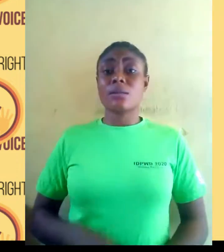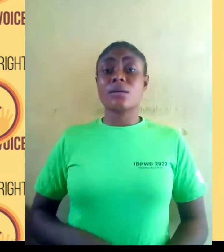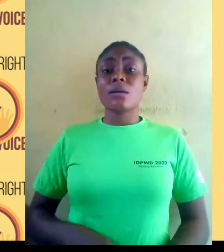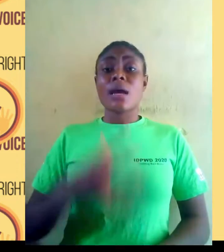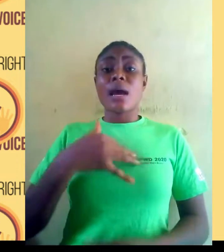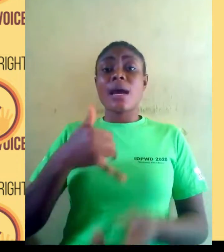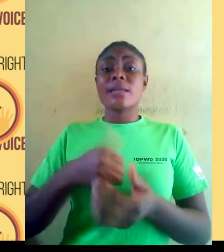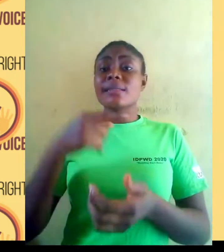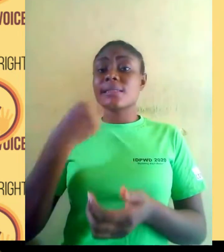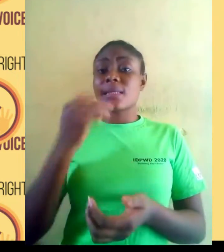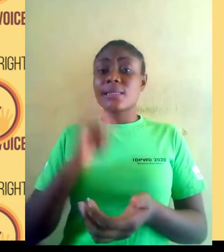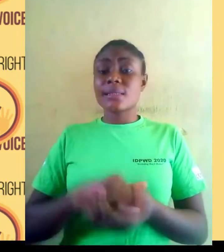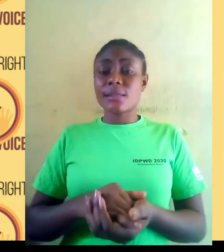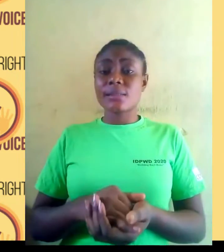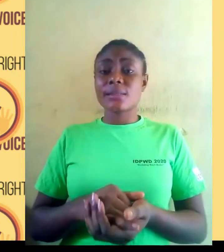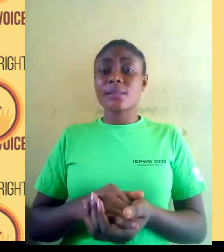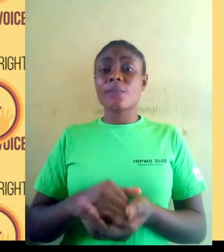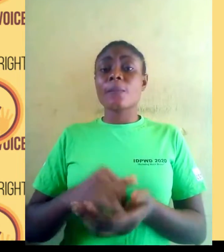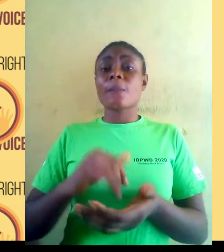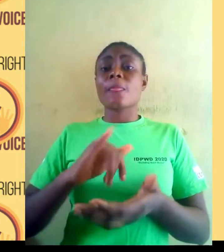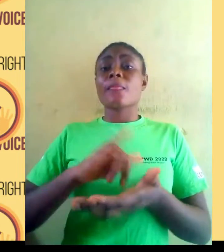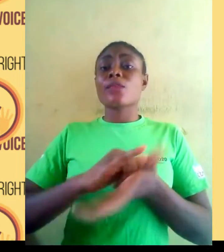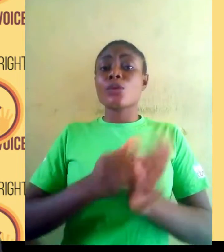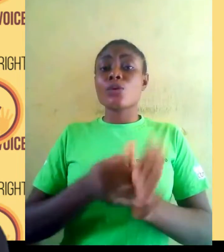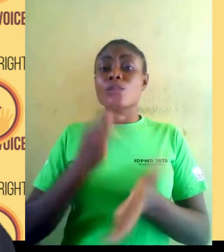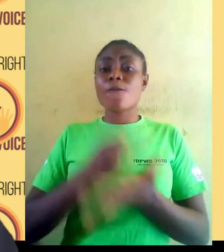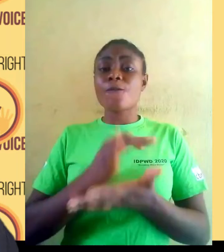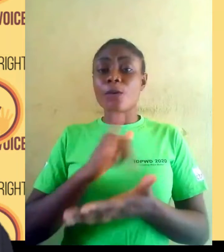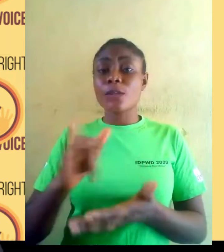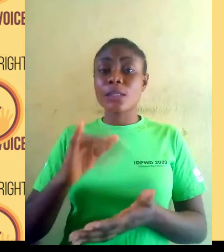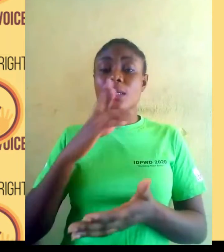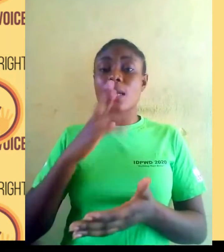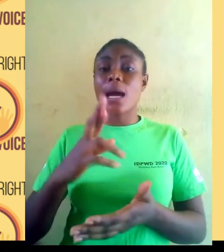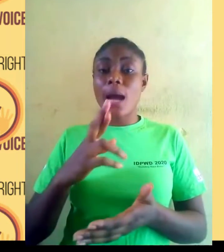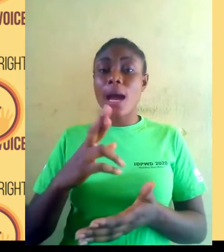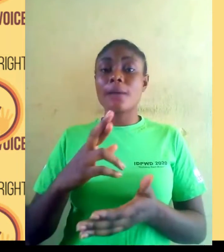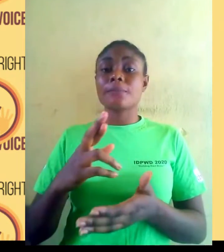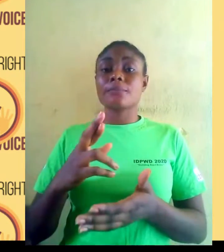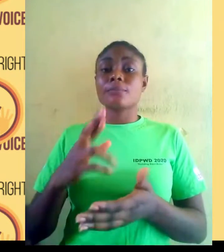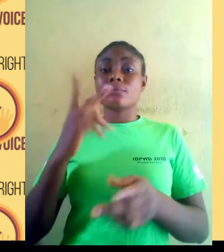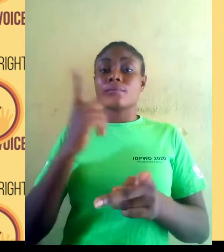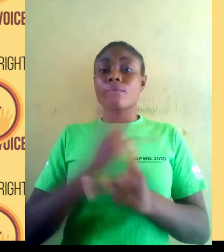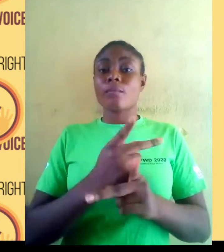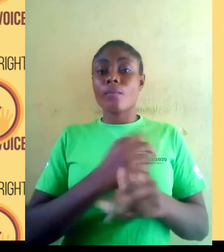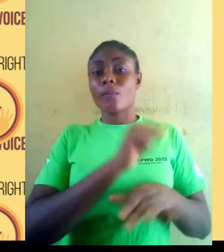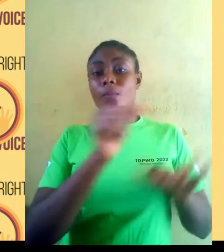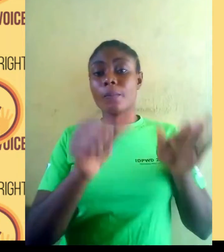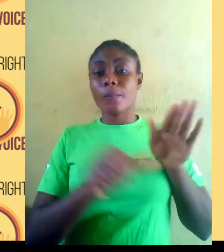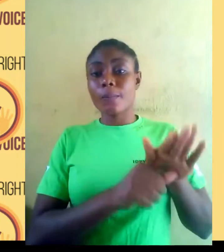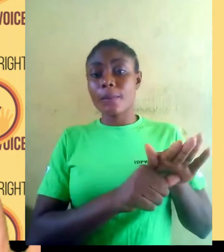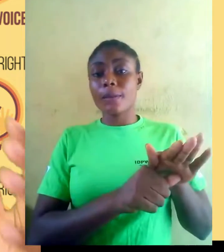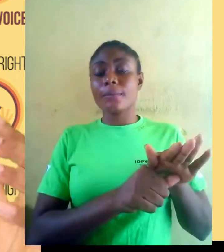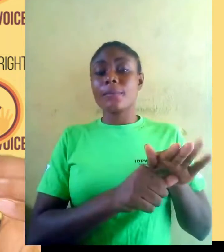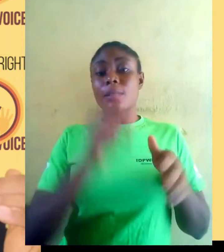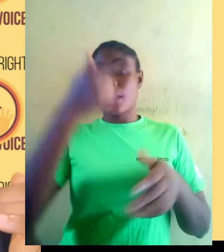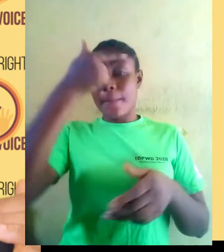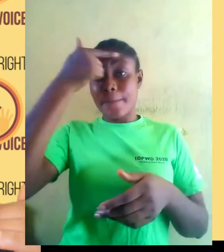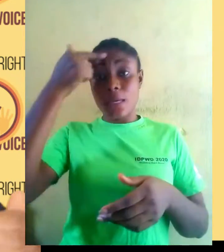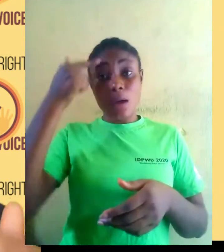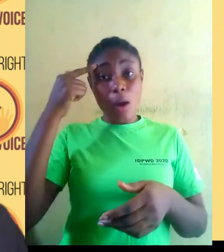says that such funding are being diverted. Because what?